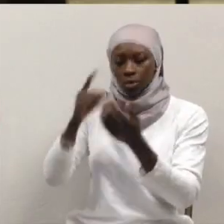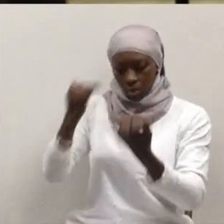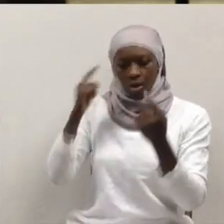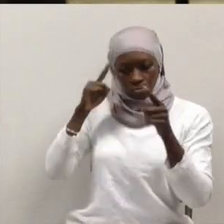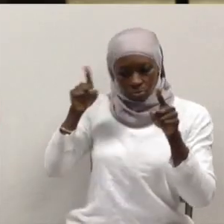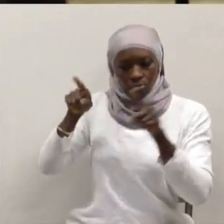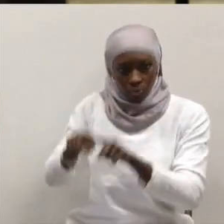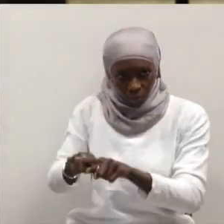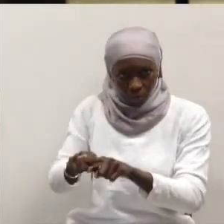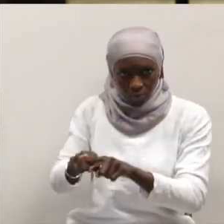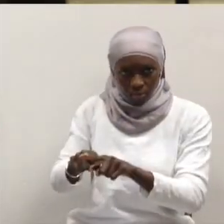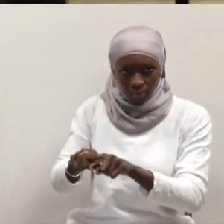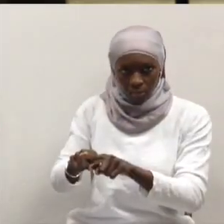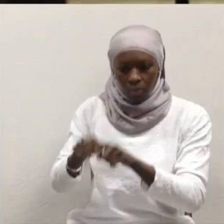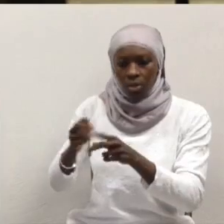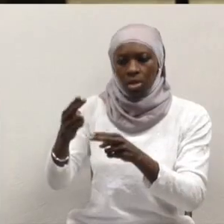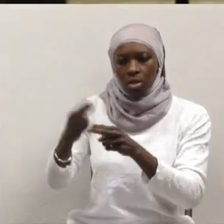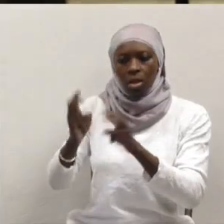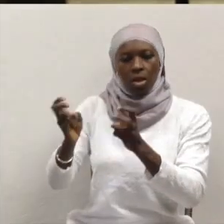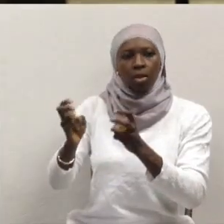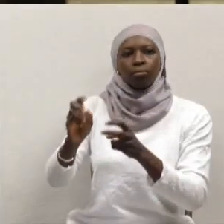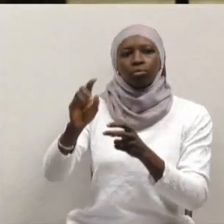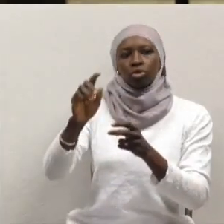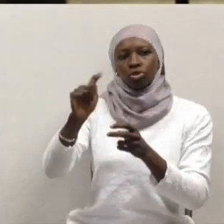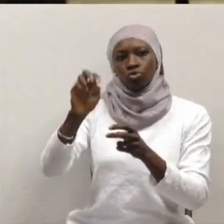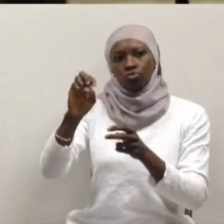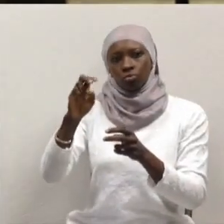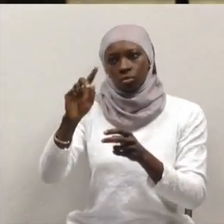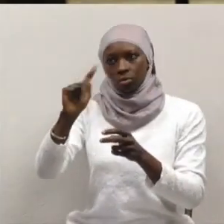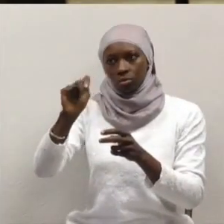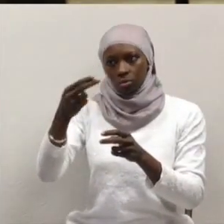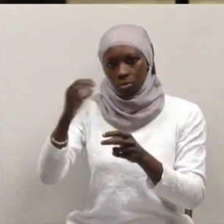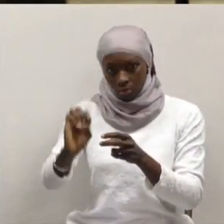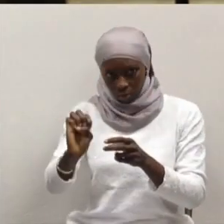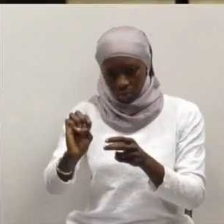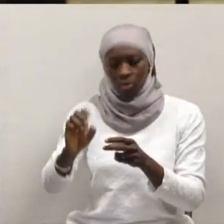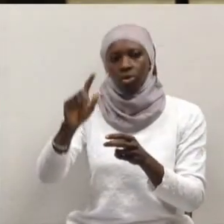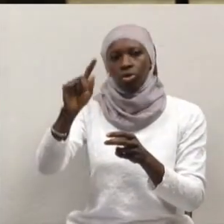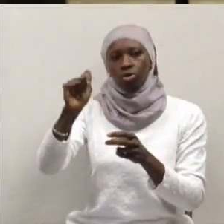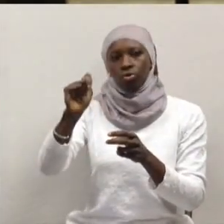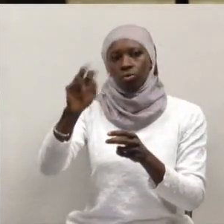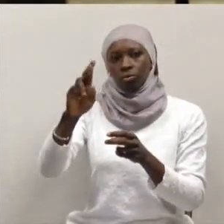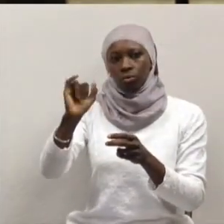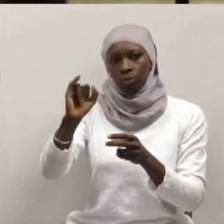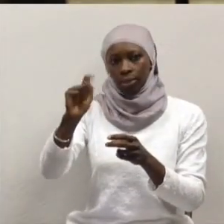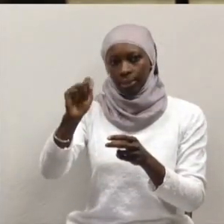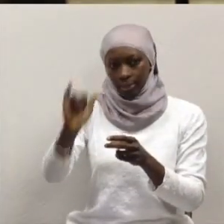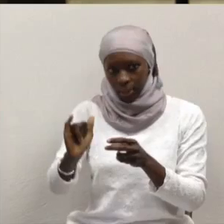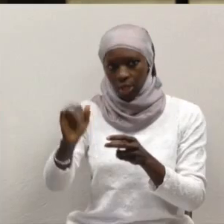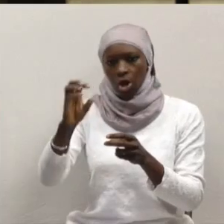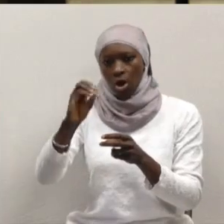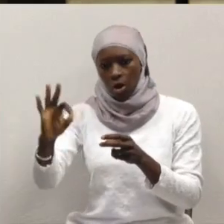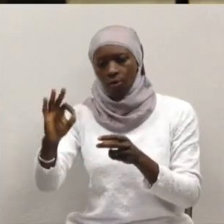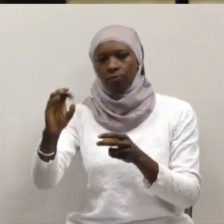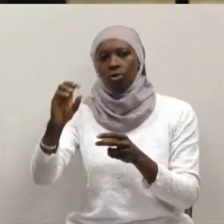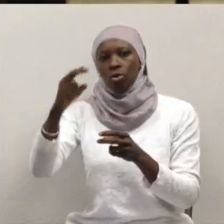Hudaybiyah was based on the conditions of the pagans, not the conditions of the